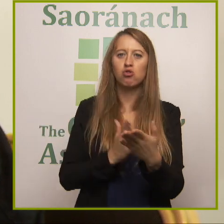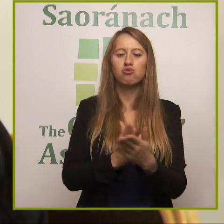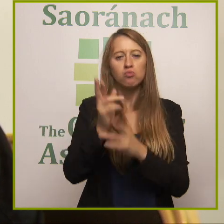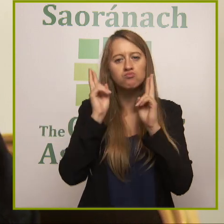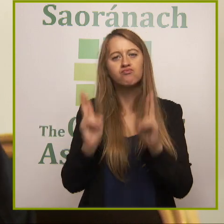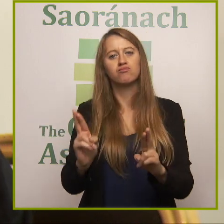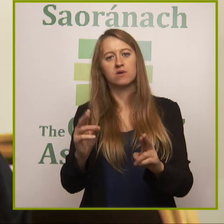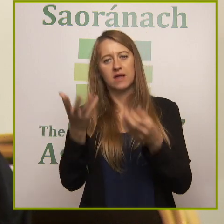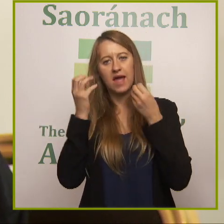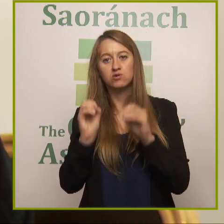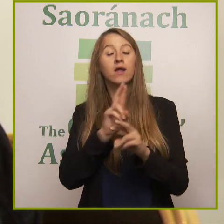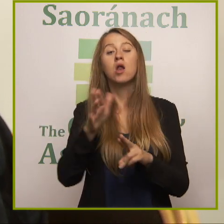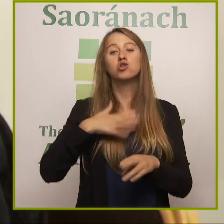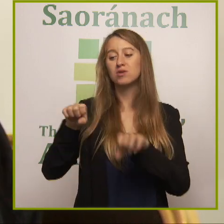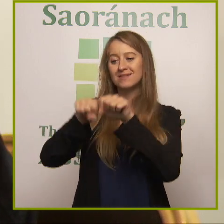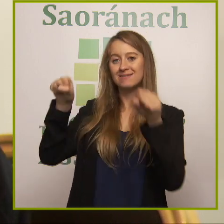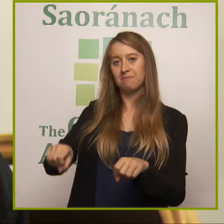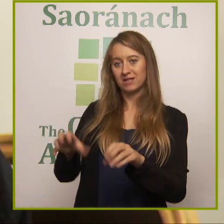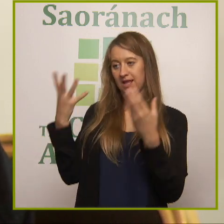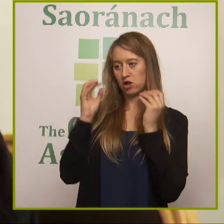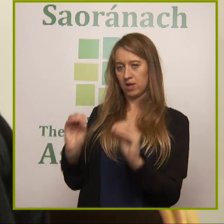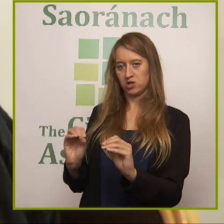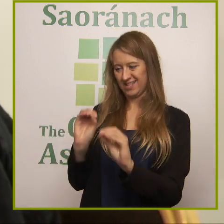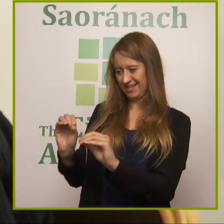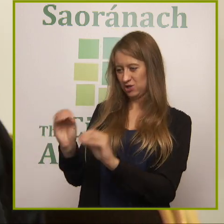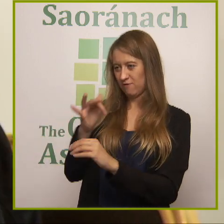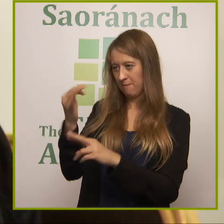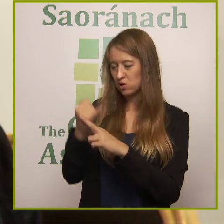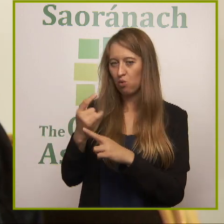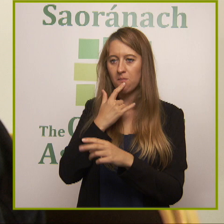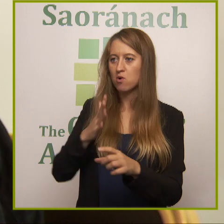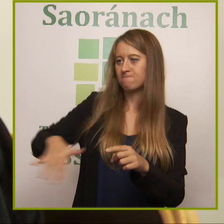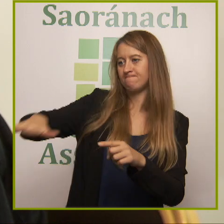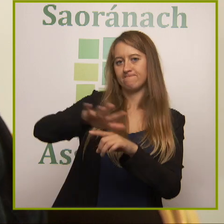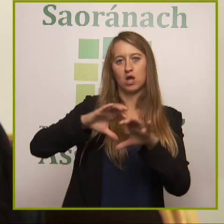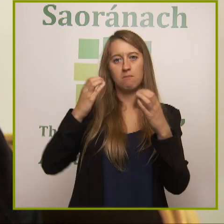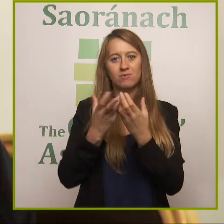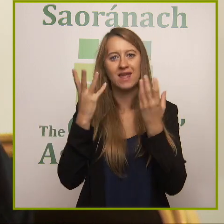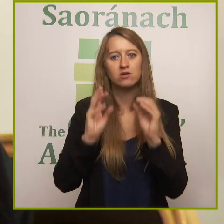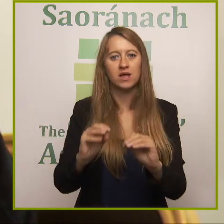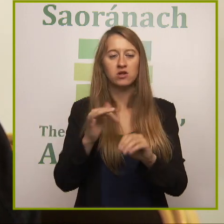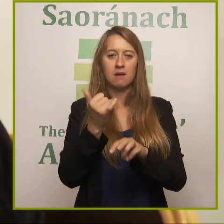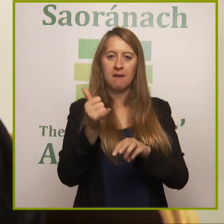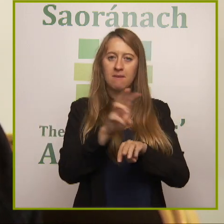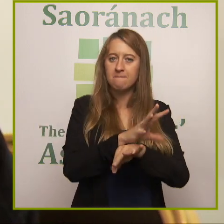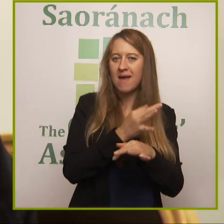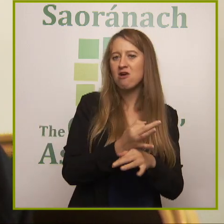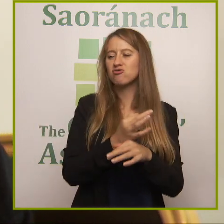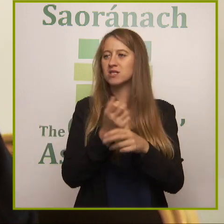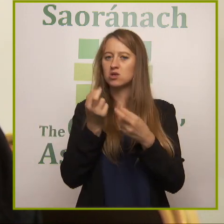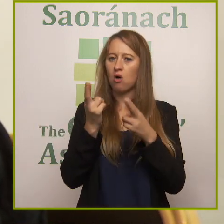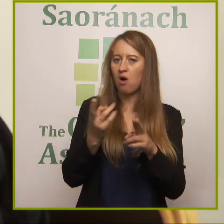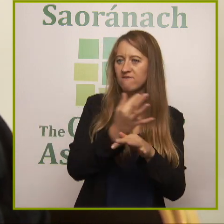whole definition of learning. I mean, it could be from your parents, from your school, from a simple line you read somewhere, or like